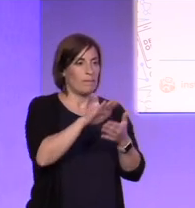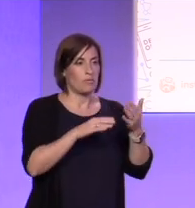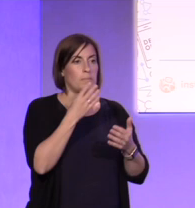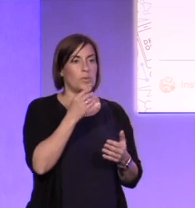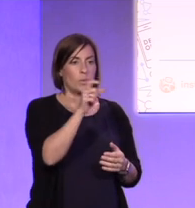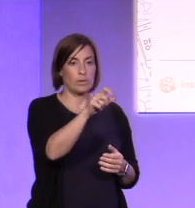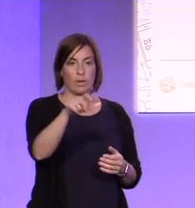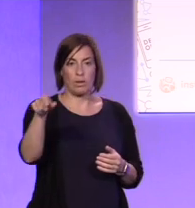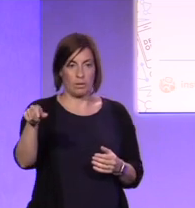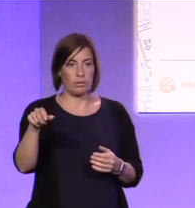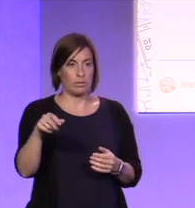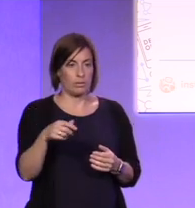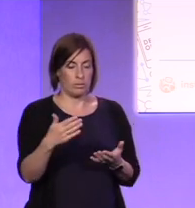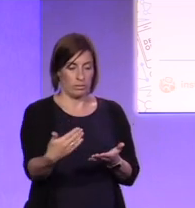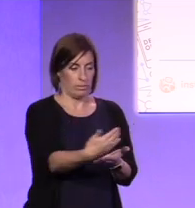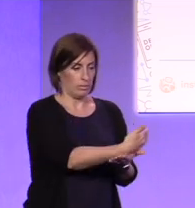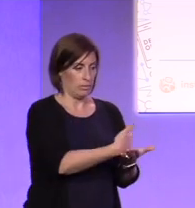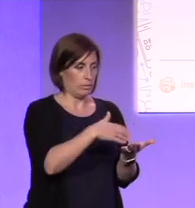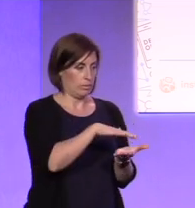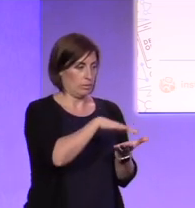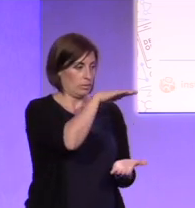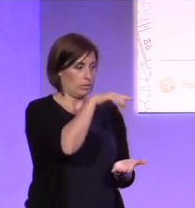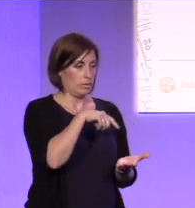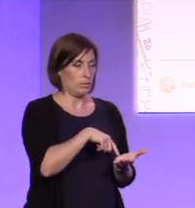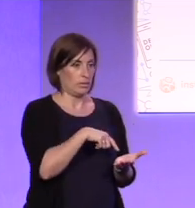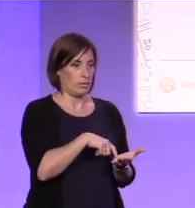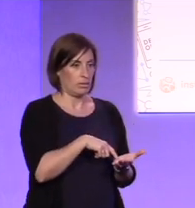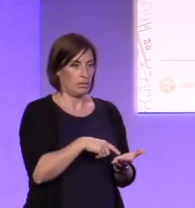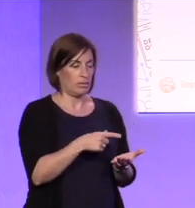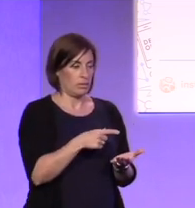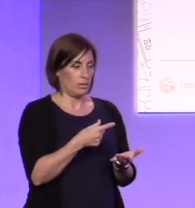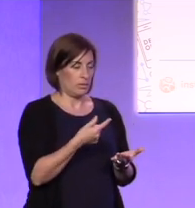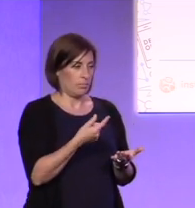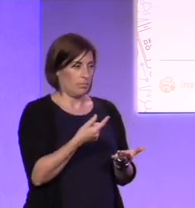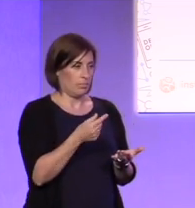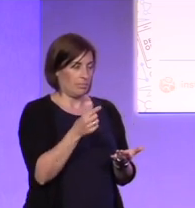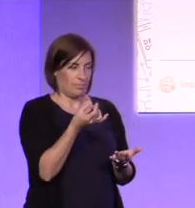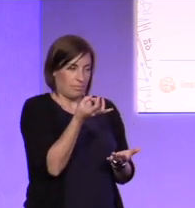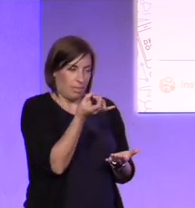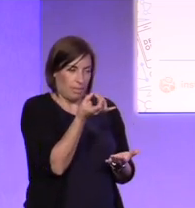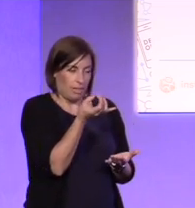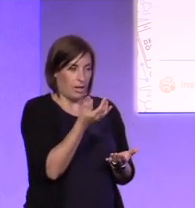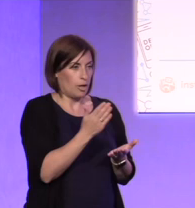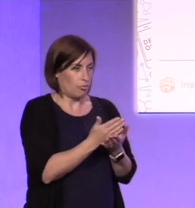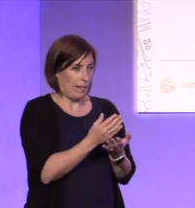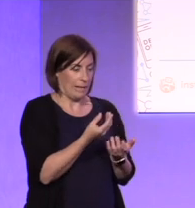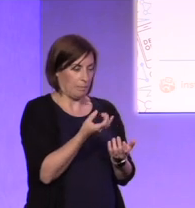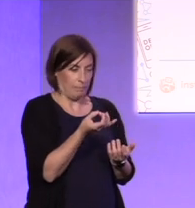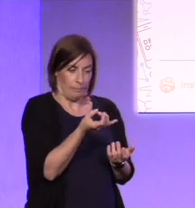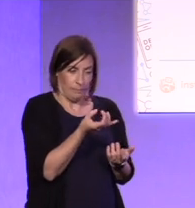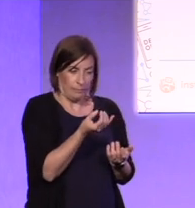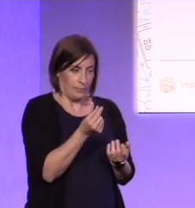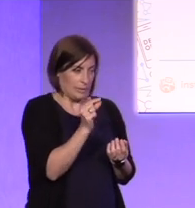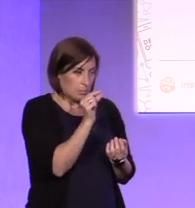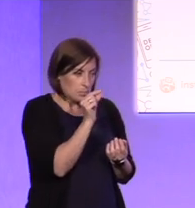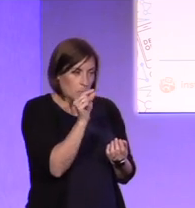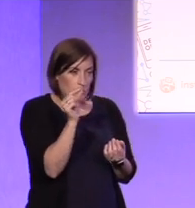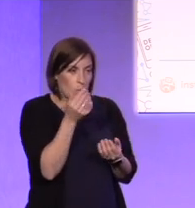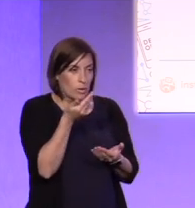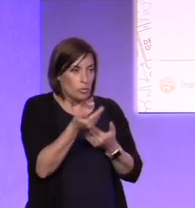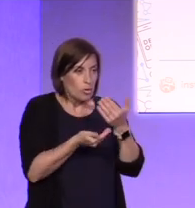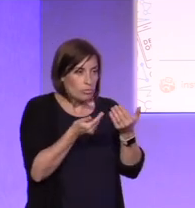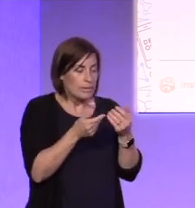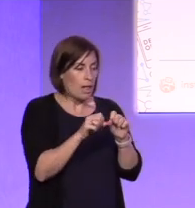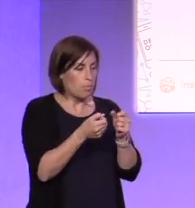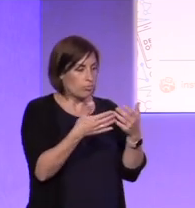user stories and we made them incredibly thin. Not just salami sliced thin, but sashimi sliced thin. Incredibly thinly. We started to break